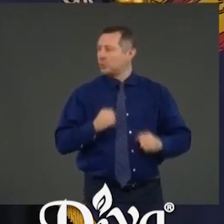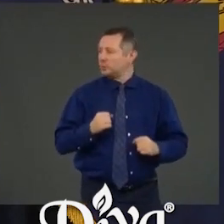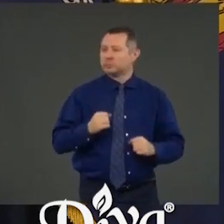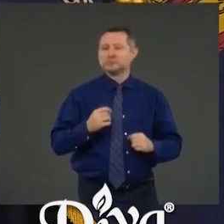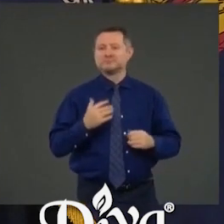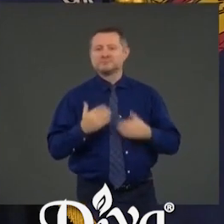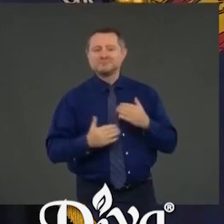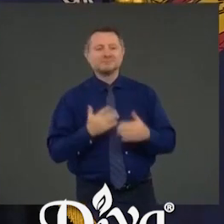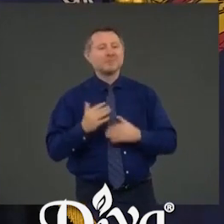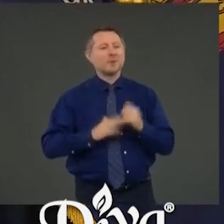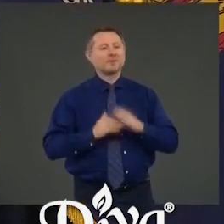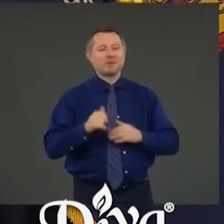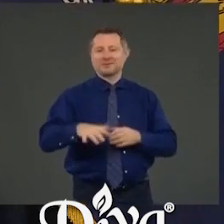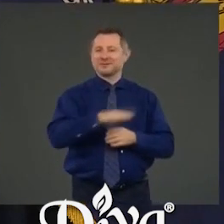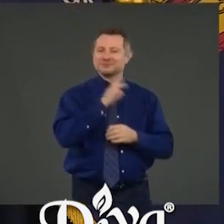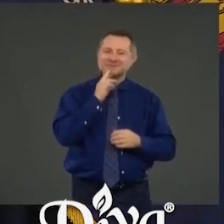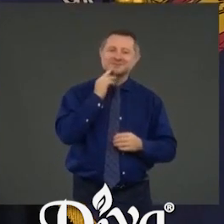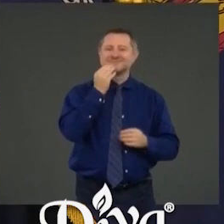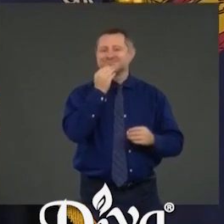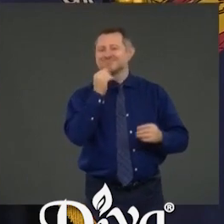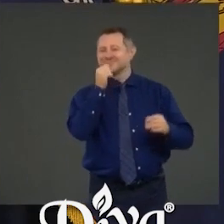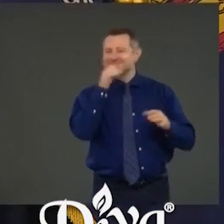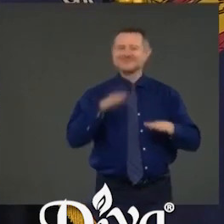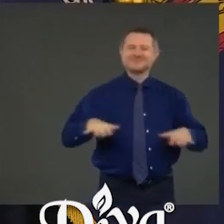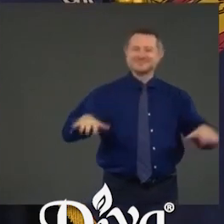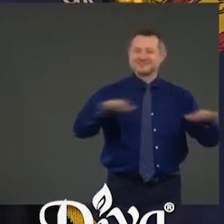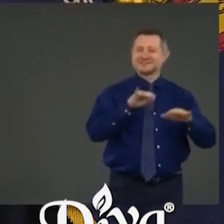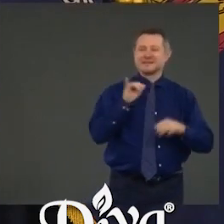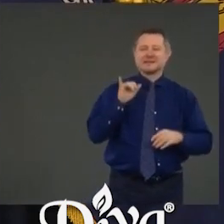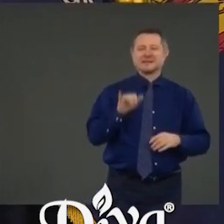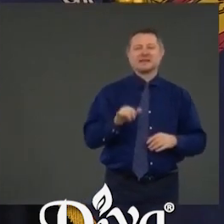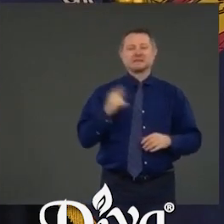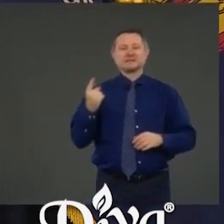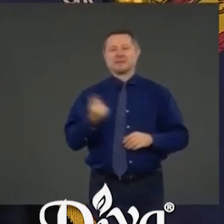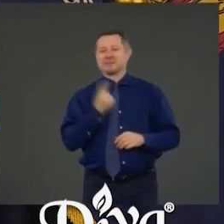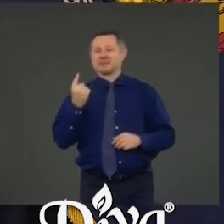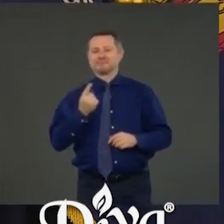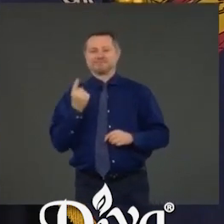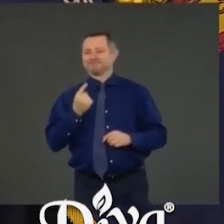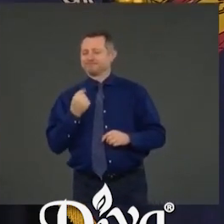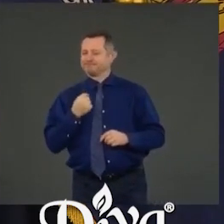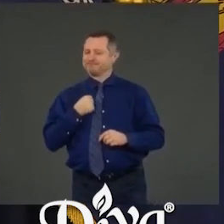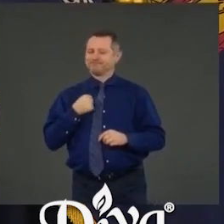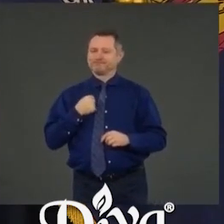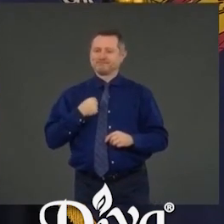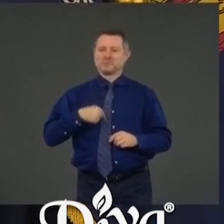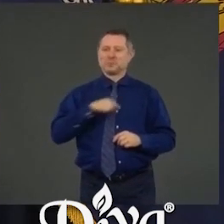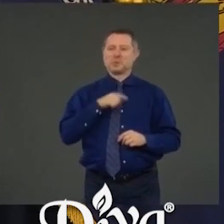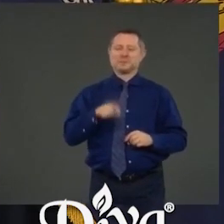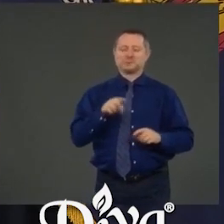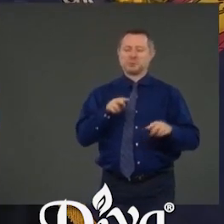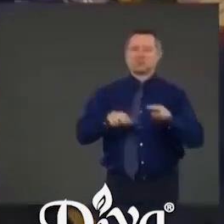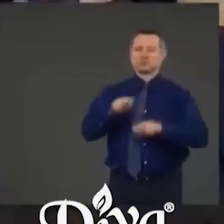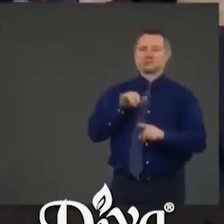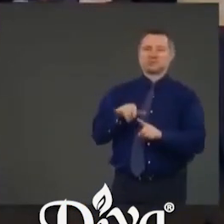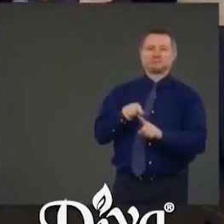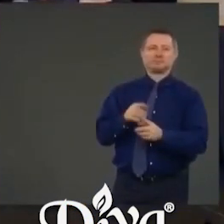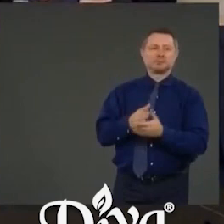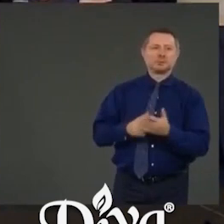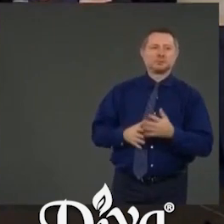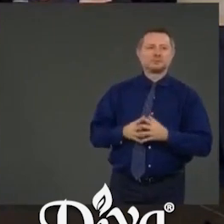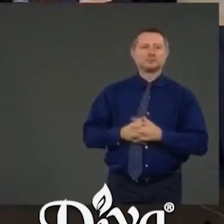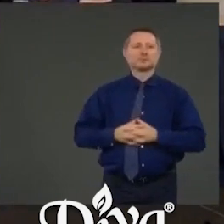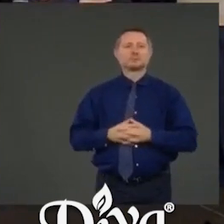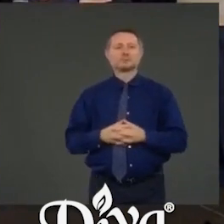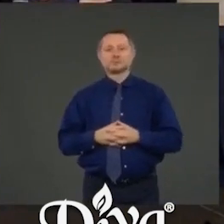place. And that is something that is also a work in progress. With the